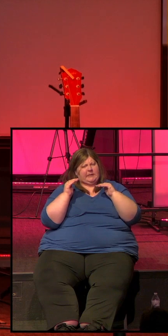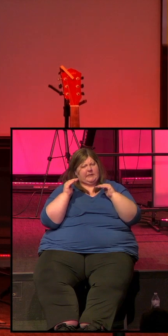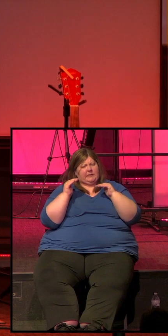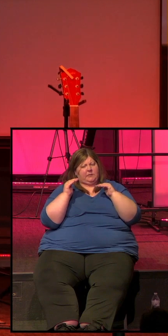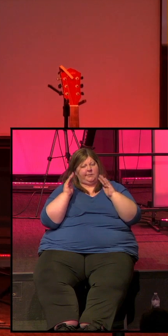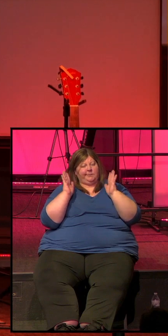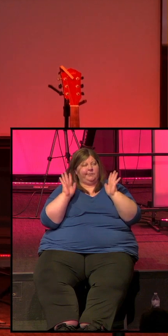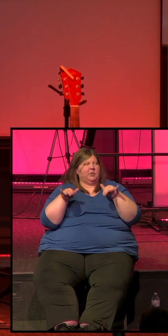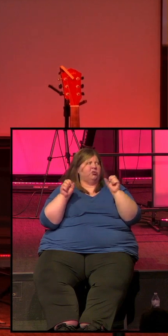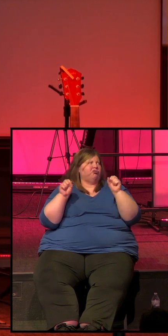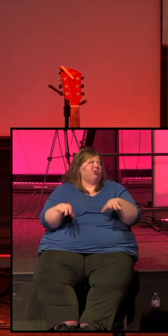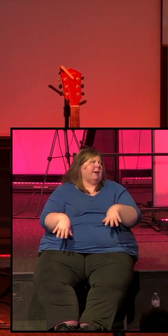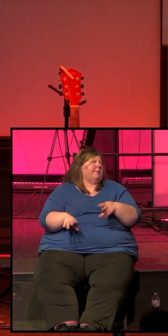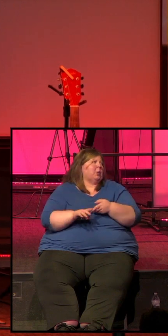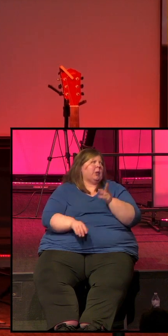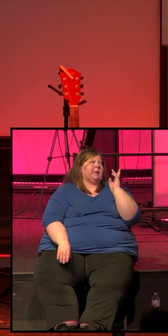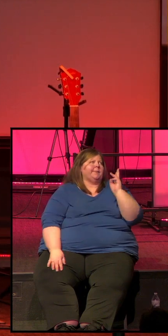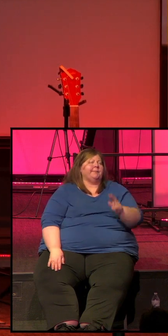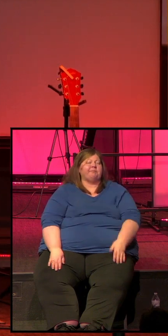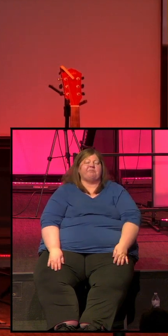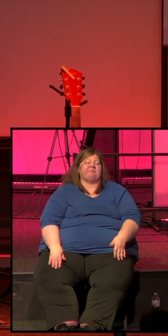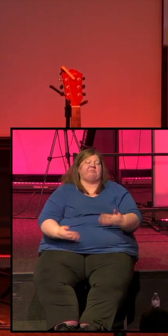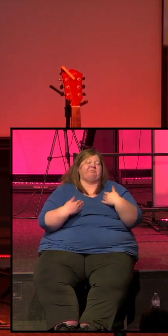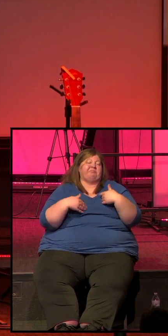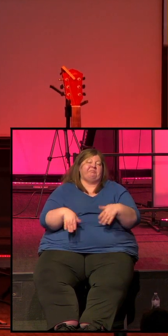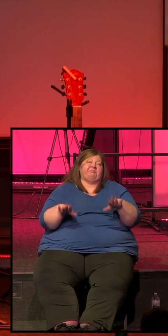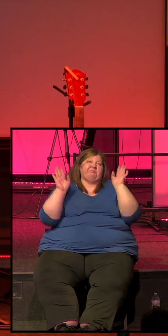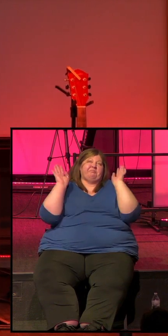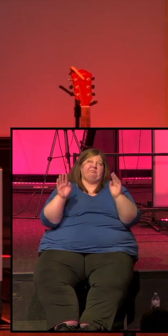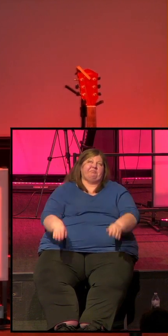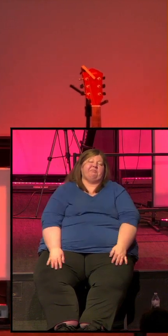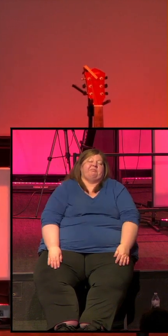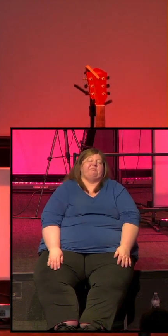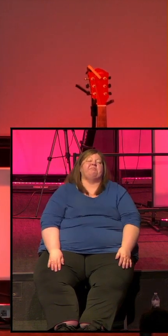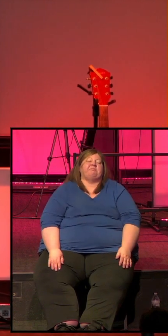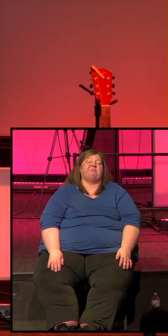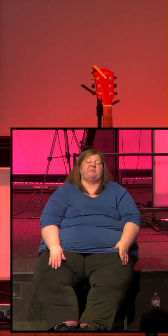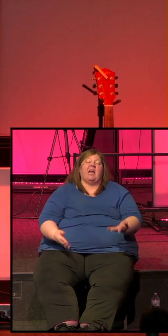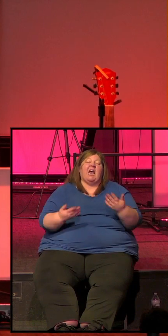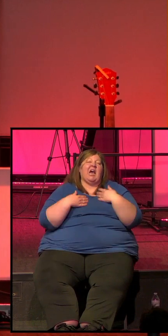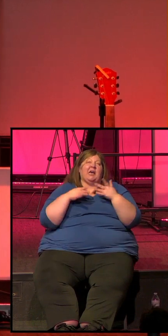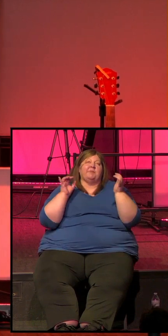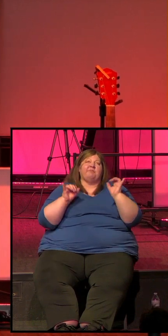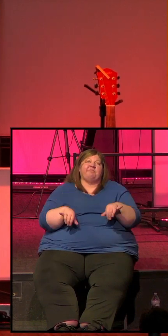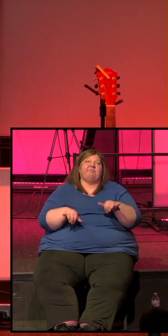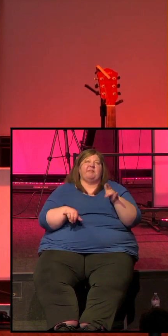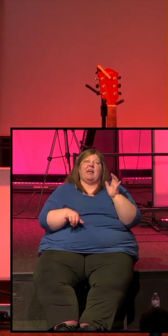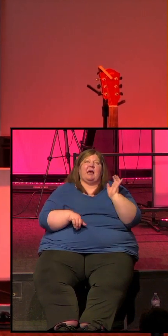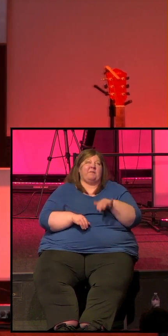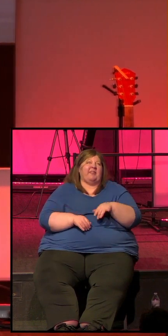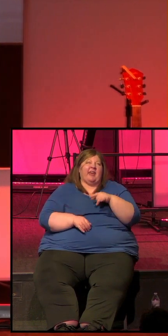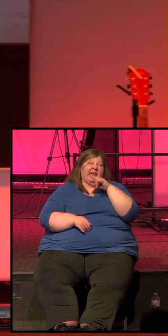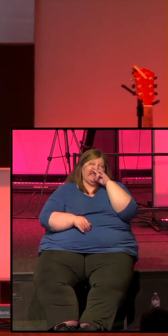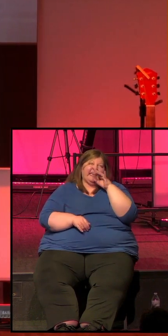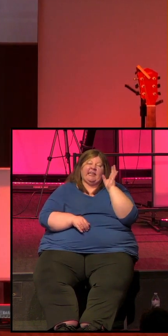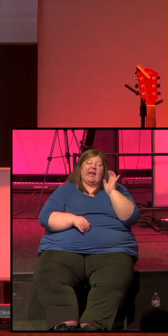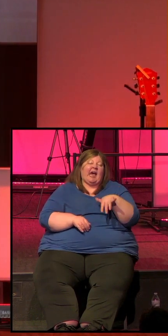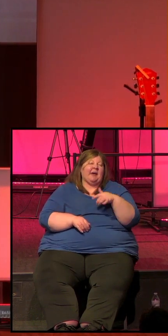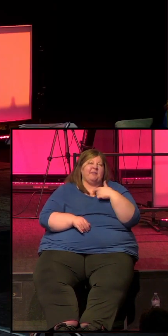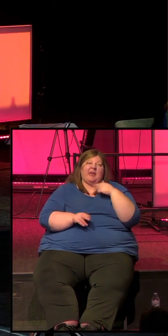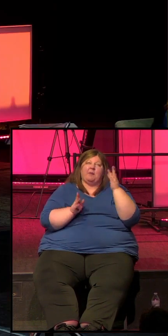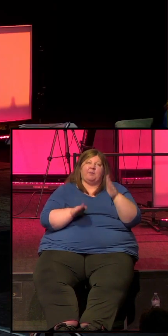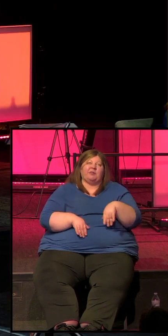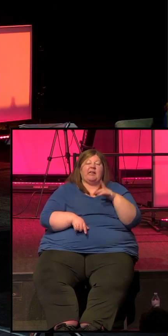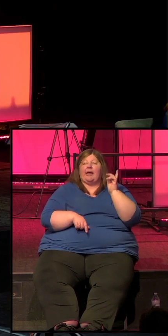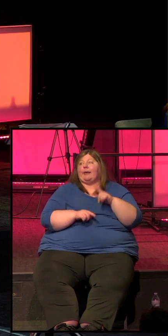quit. Sometimes we just give up and we say, I guess that's just who I am then. I'm the kid that doesn't behave. I'm the kid that doesn't get along. I'm the kid that